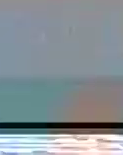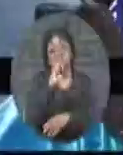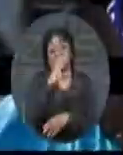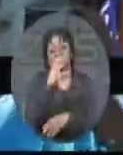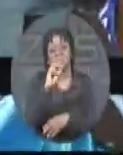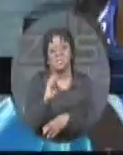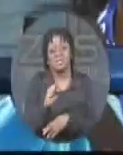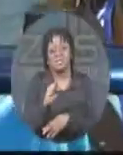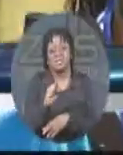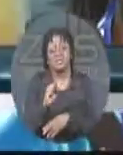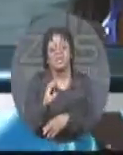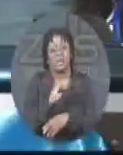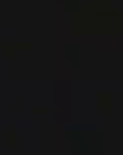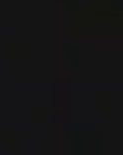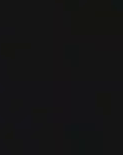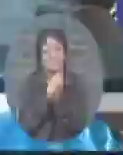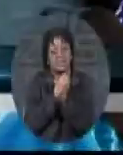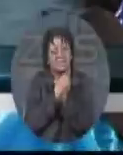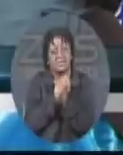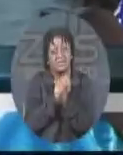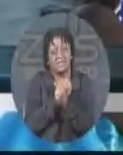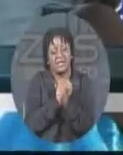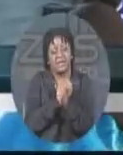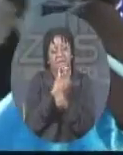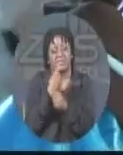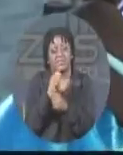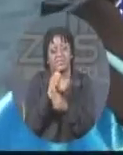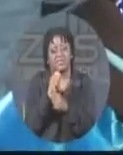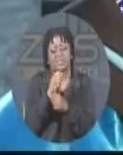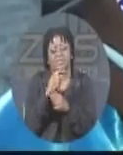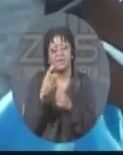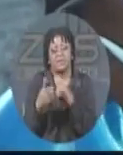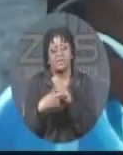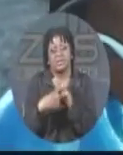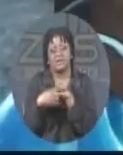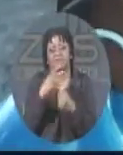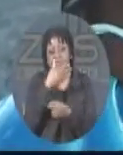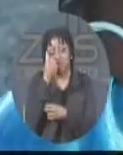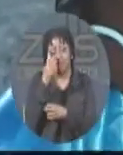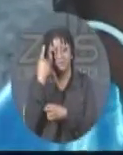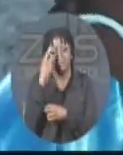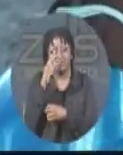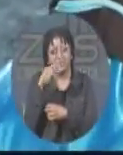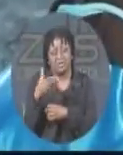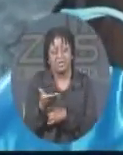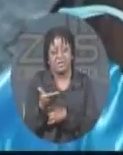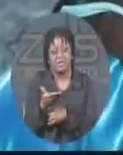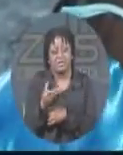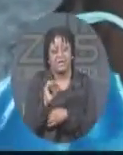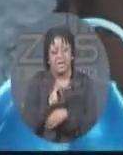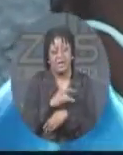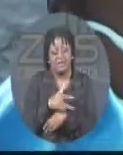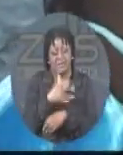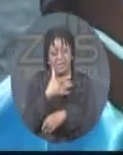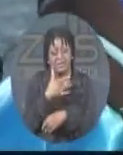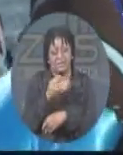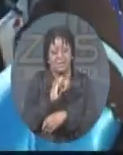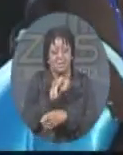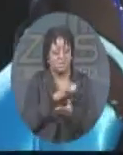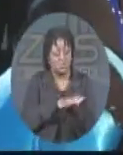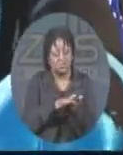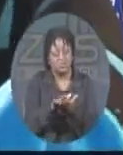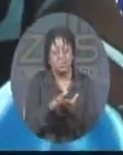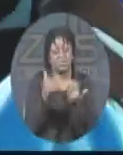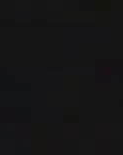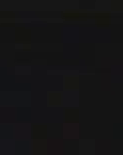best now exactly. Technique, I feel as though I was really smooth today. I tried my best to